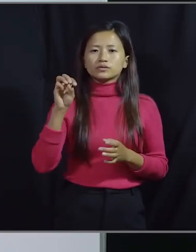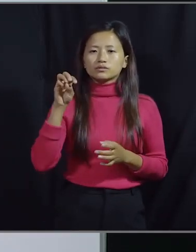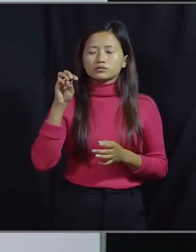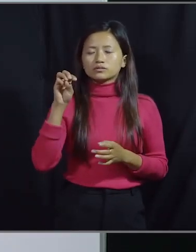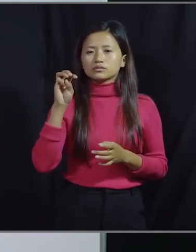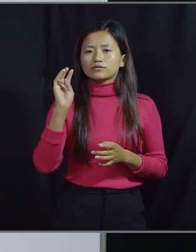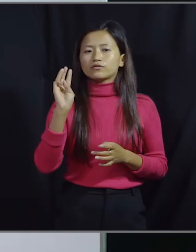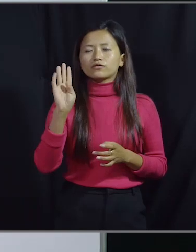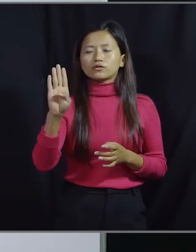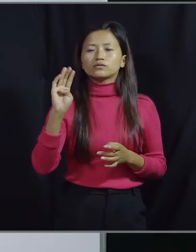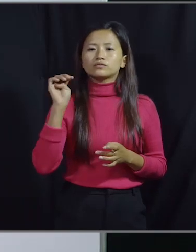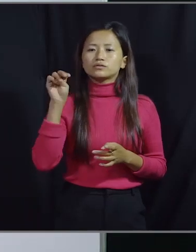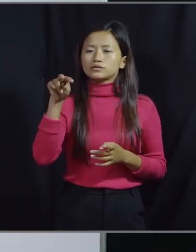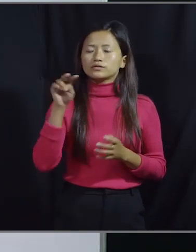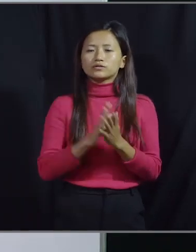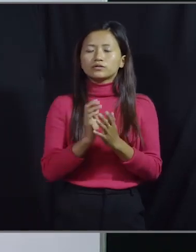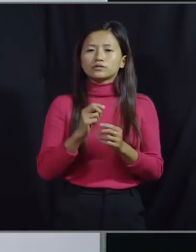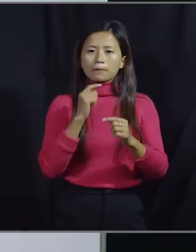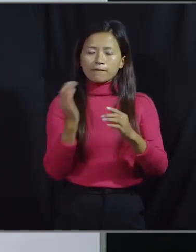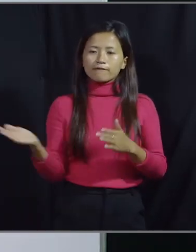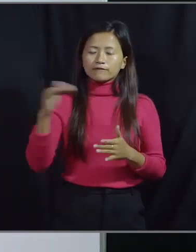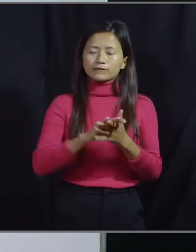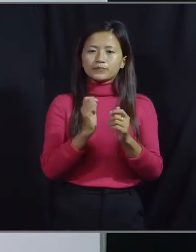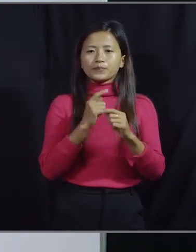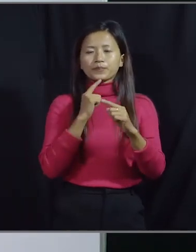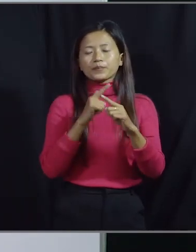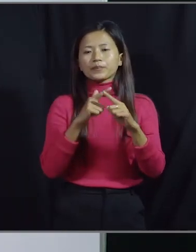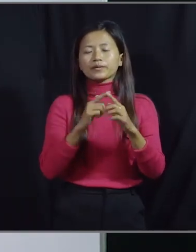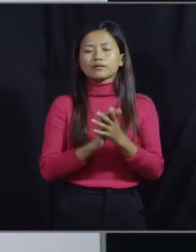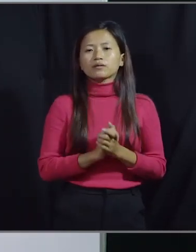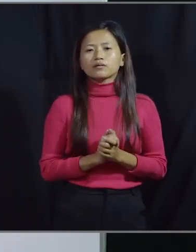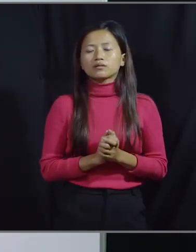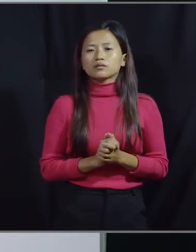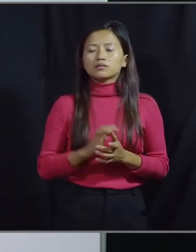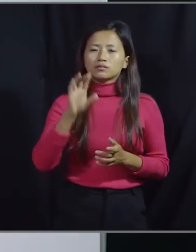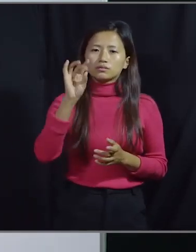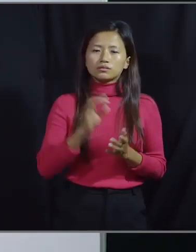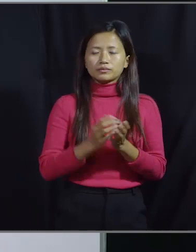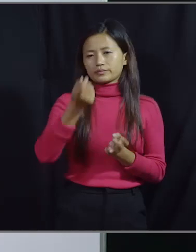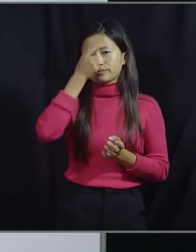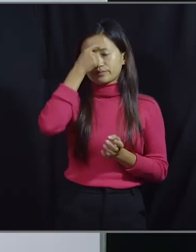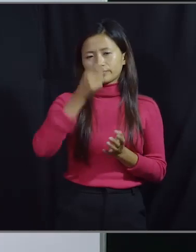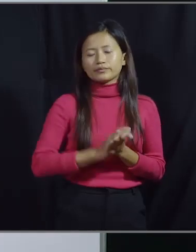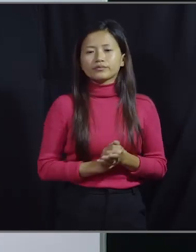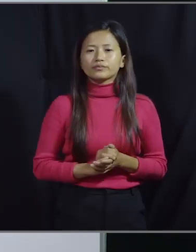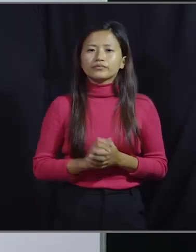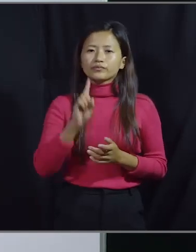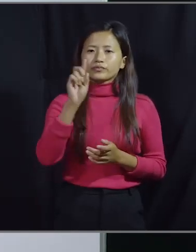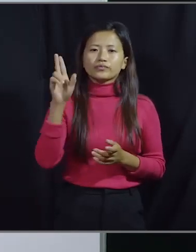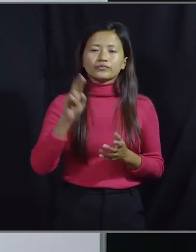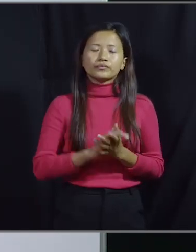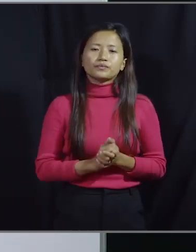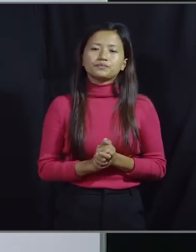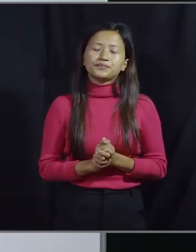5,400 from X. This is how the journal entry has to be done. Let's do one more problem. That is question number 12.